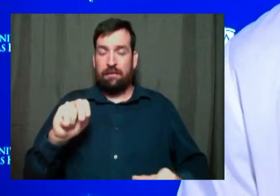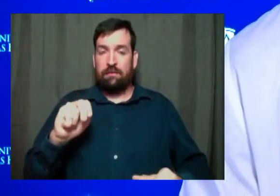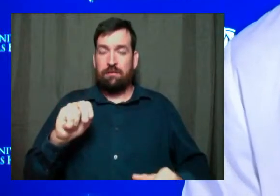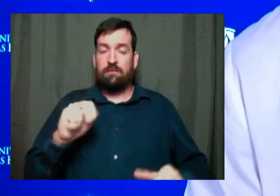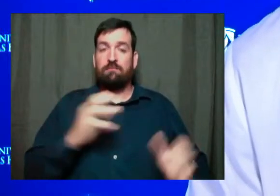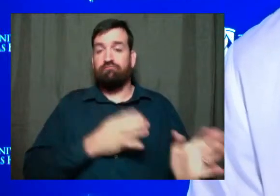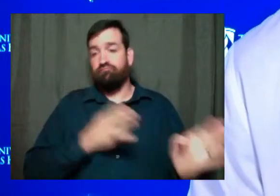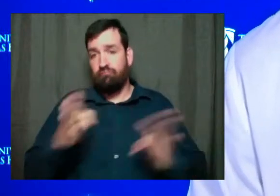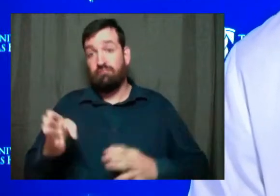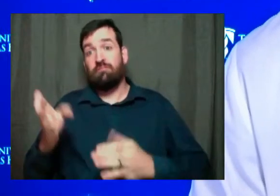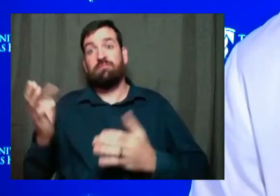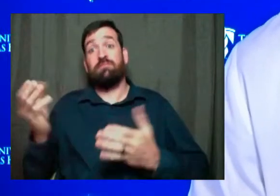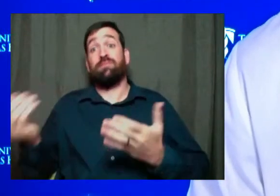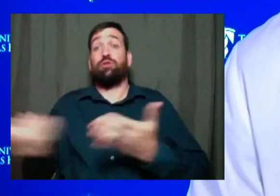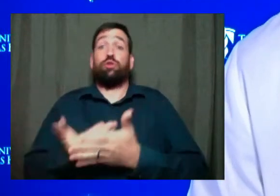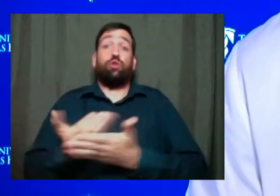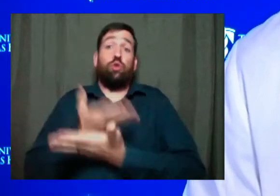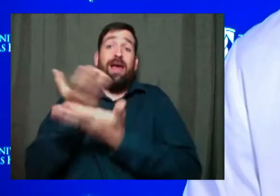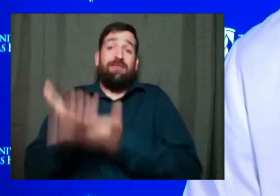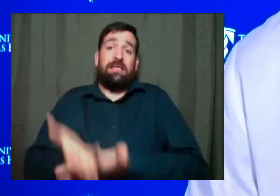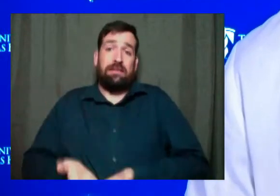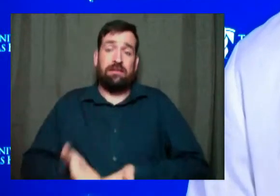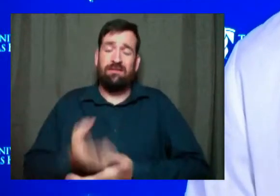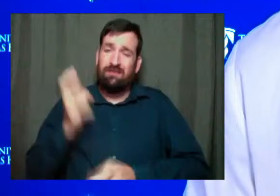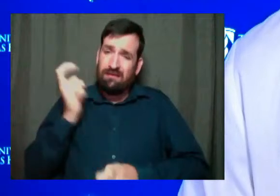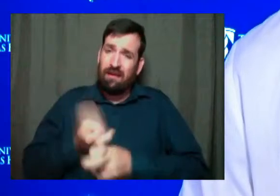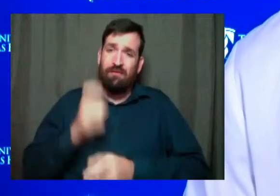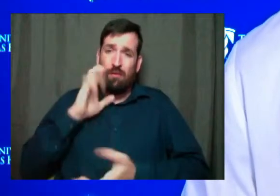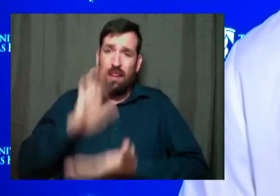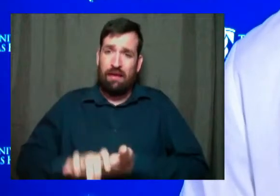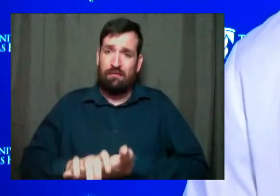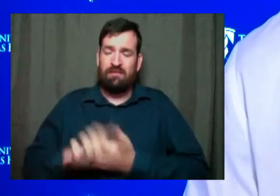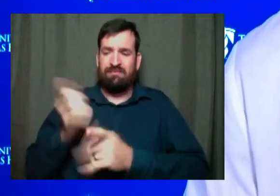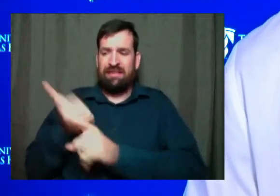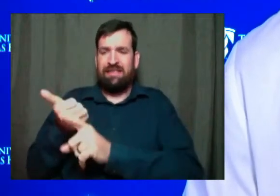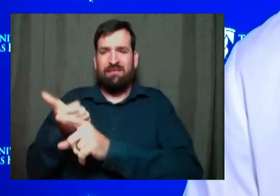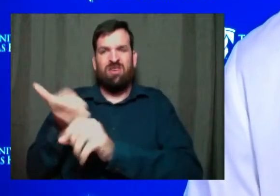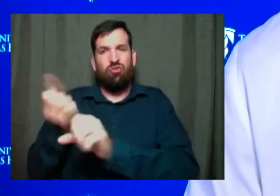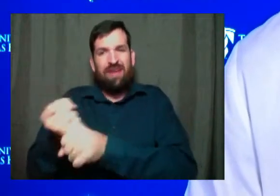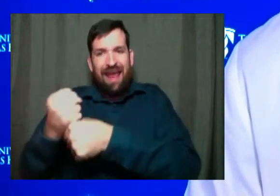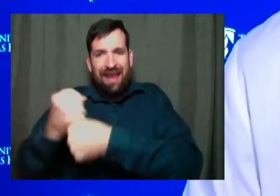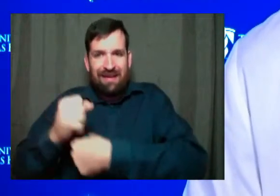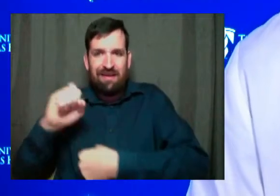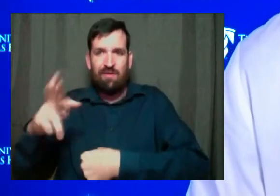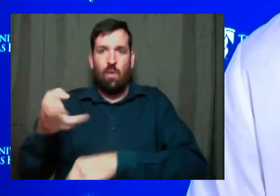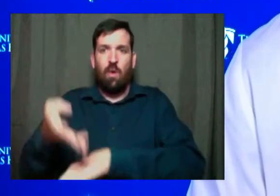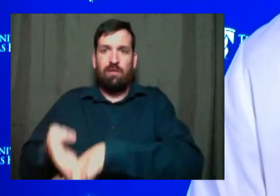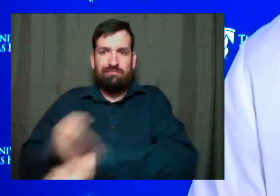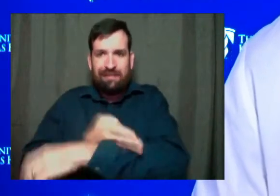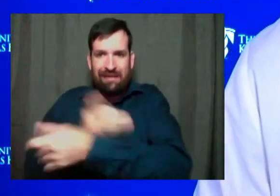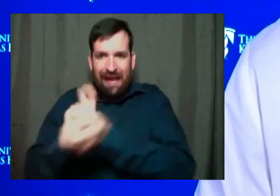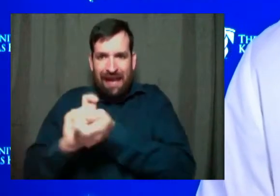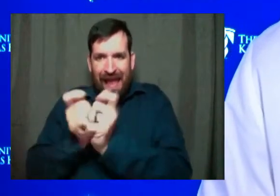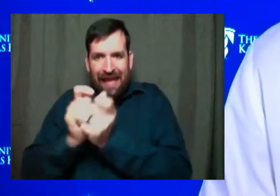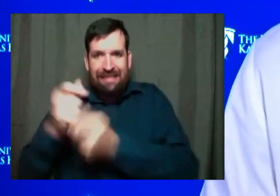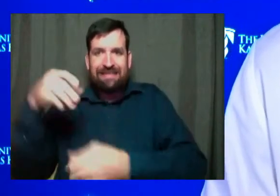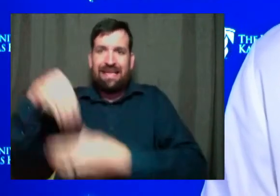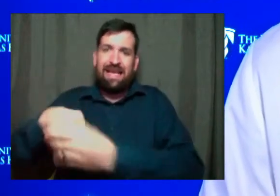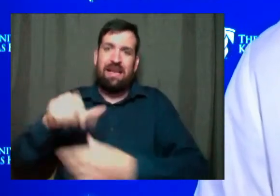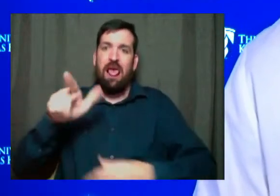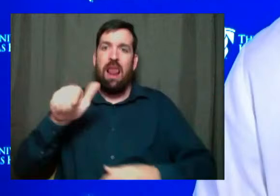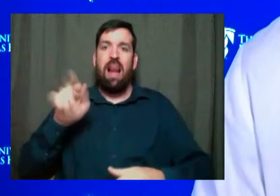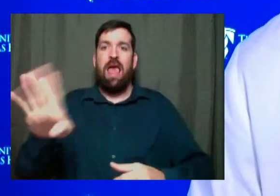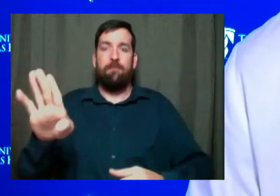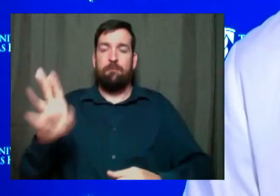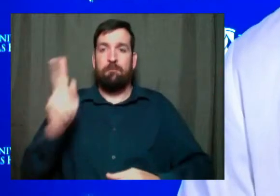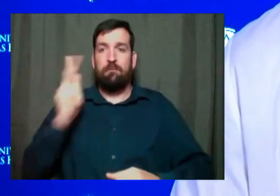piece of evidence that really makes it hard to believe that this was created or worked on or enhanced in a laboratory, as we've seen the amount of